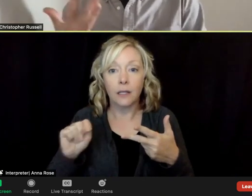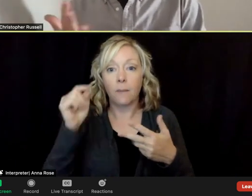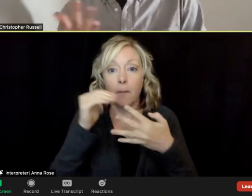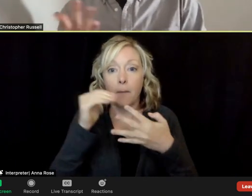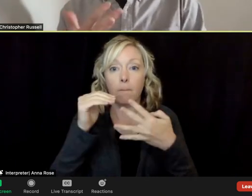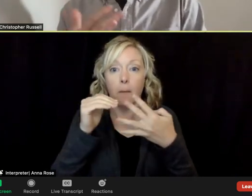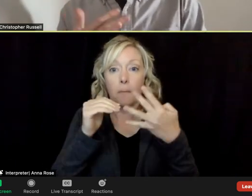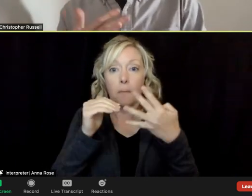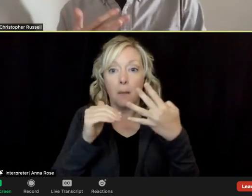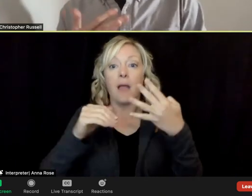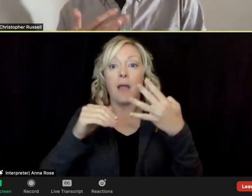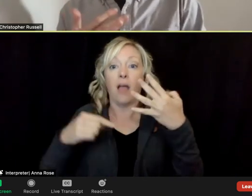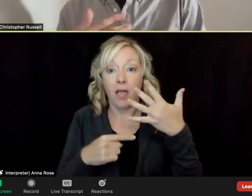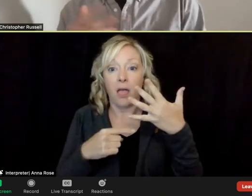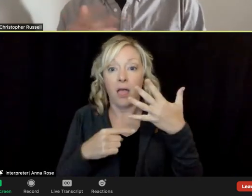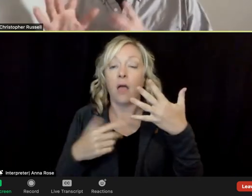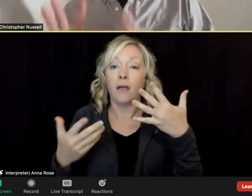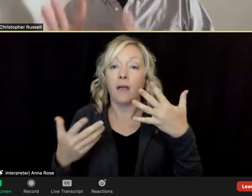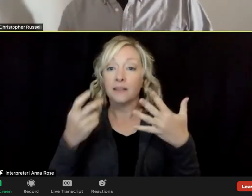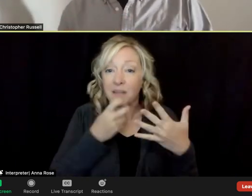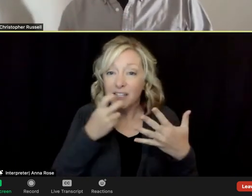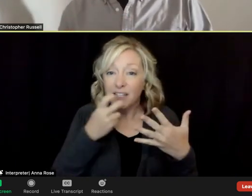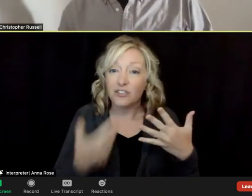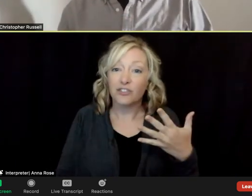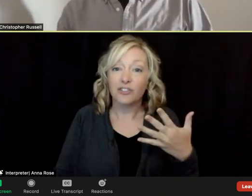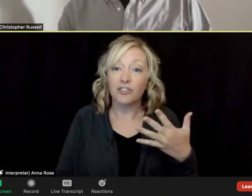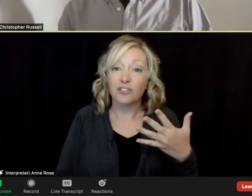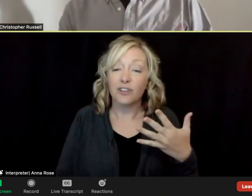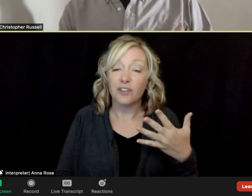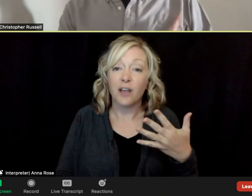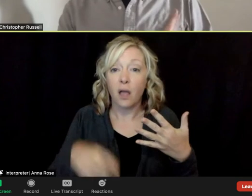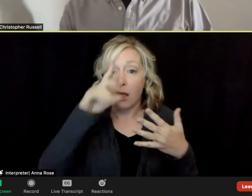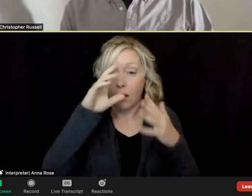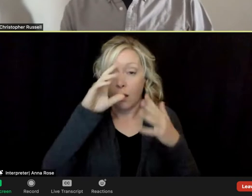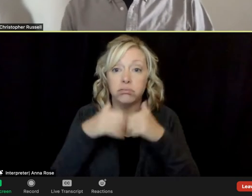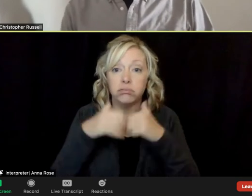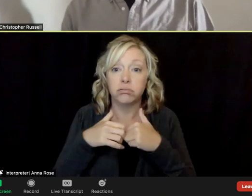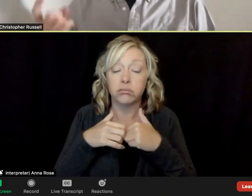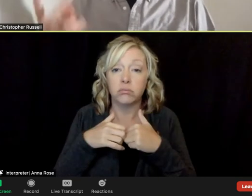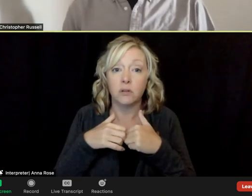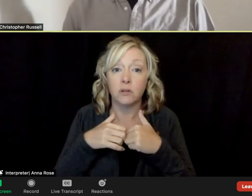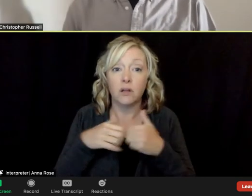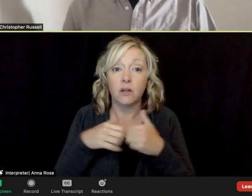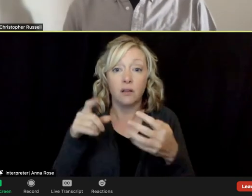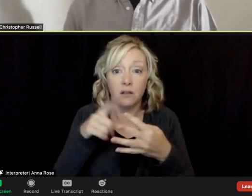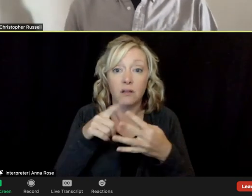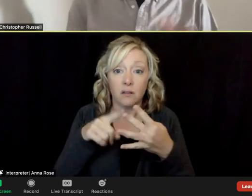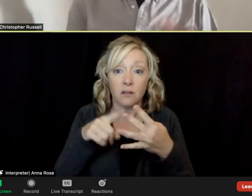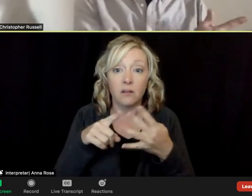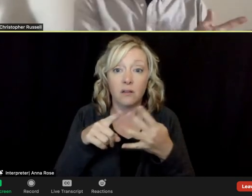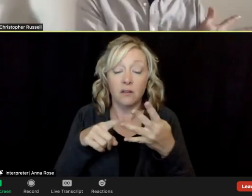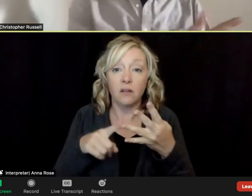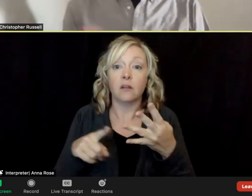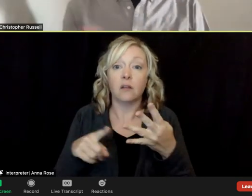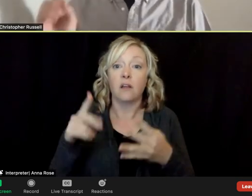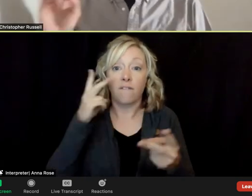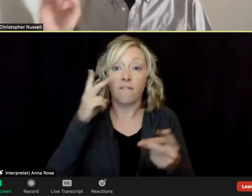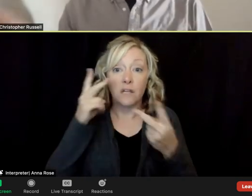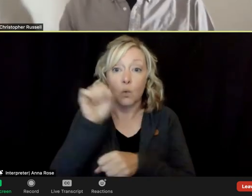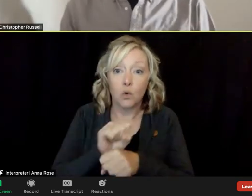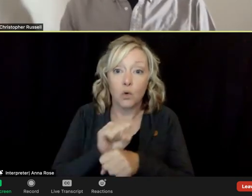have speech. And it's like the student just did visually taxing and physically taxing activities